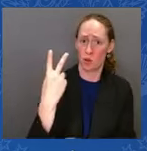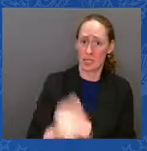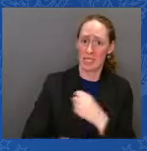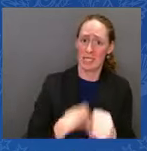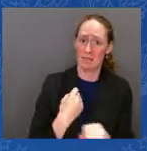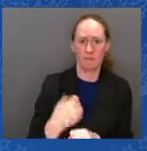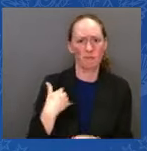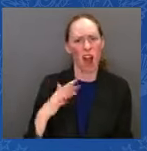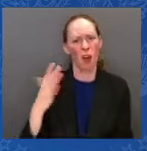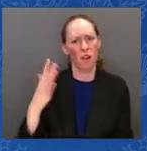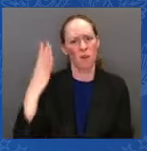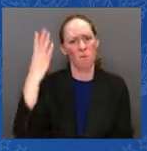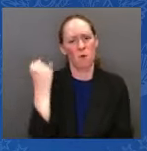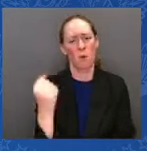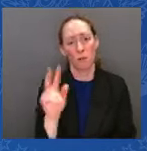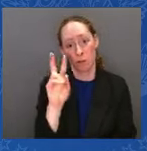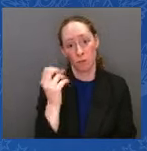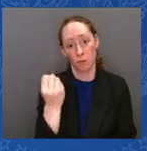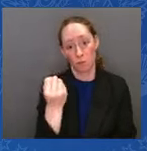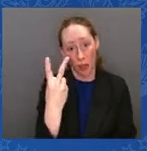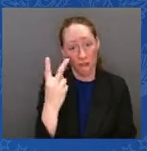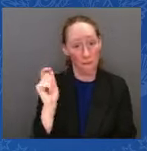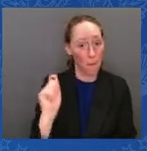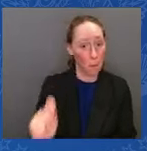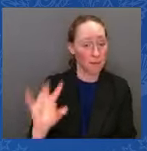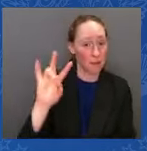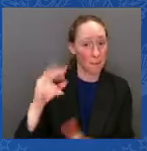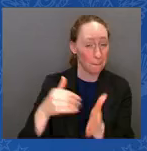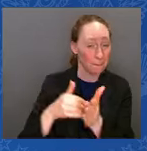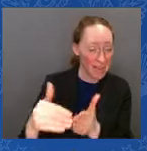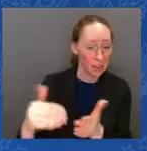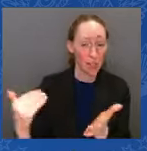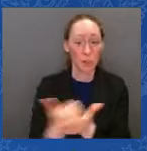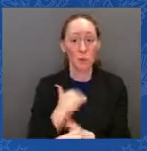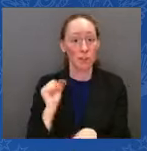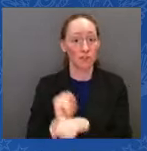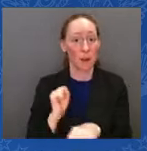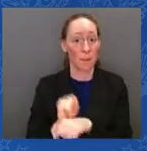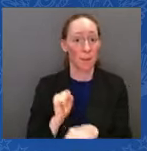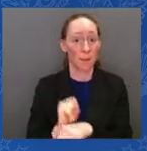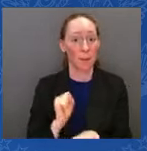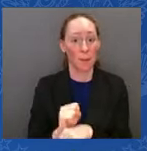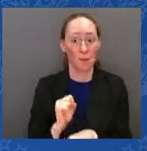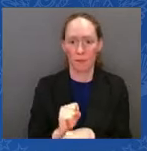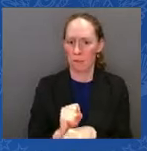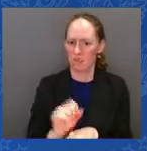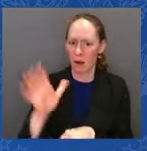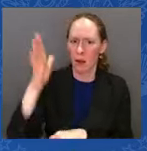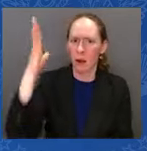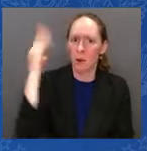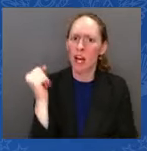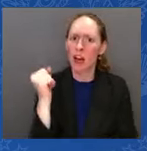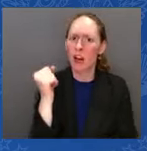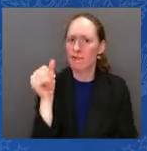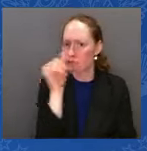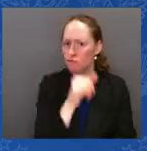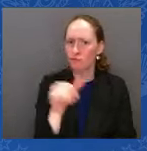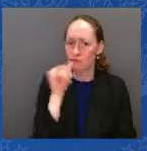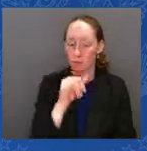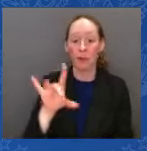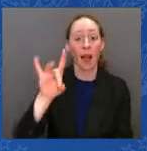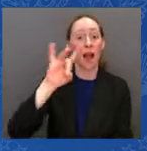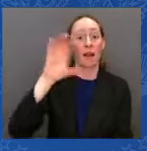new jobs. More than ever in that period of time, including 800,000